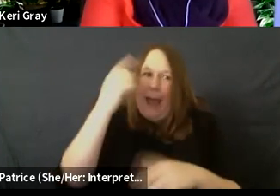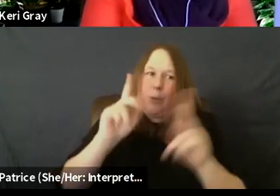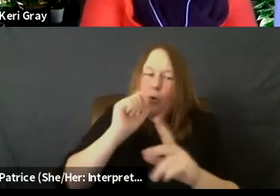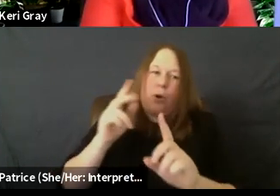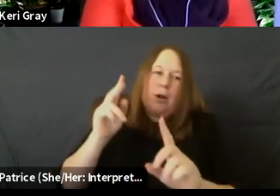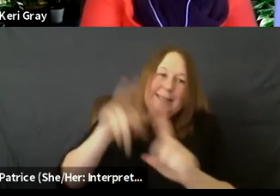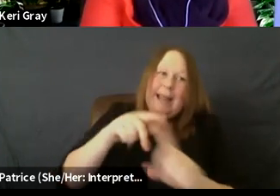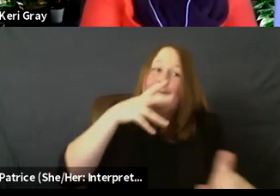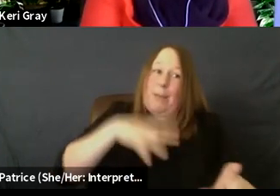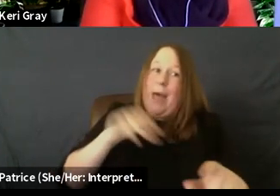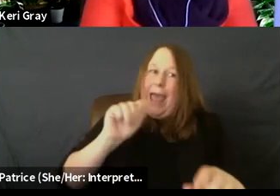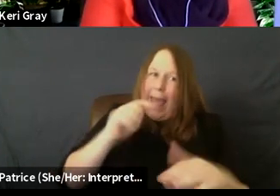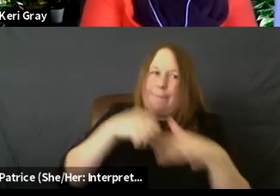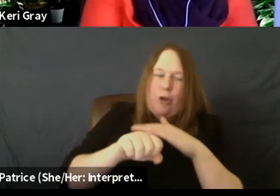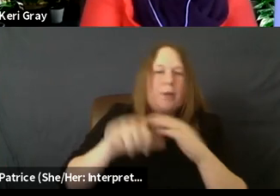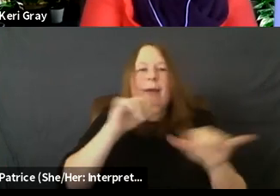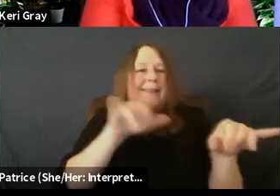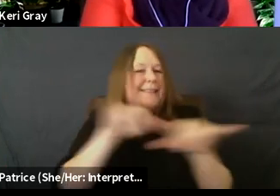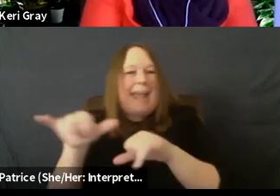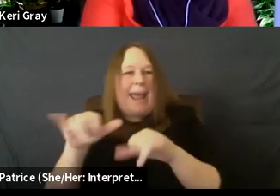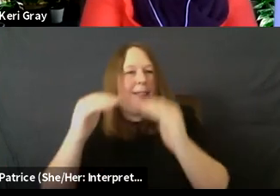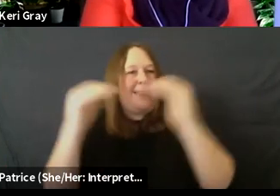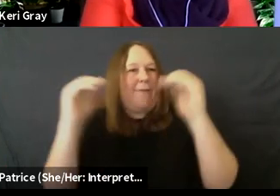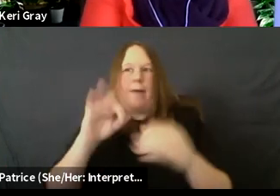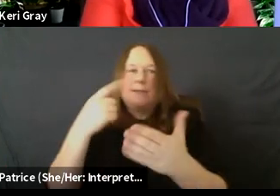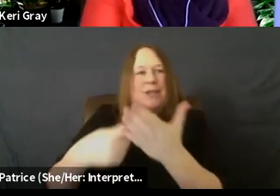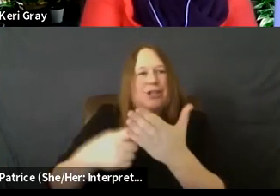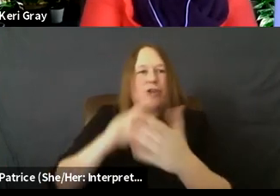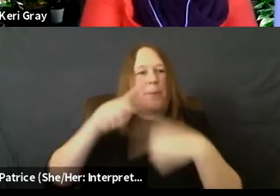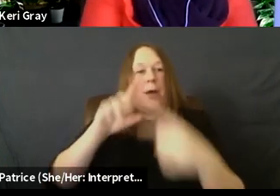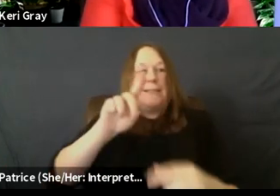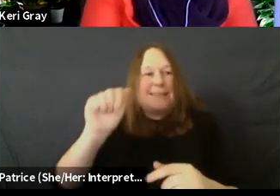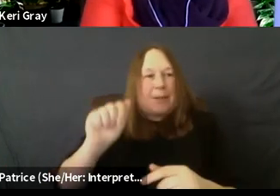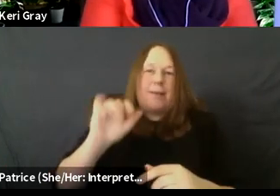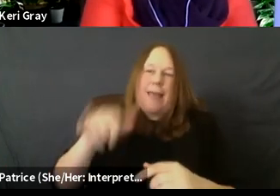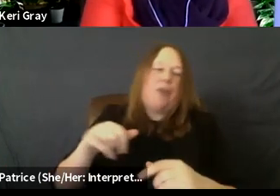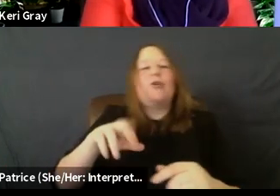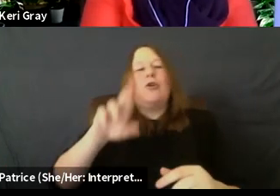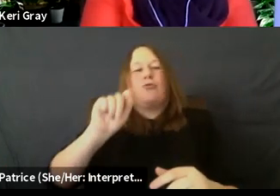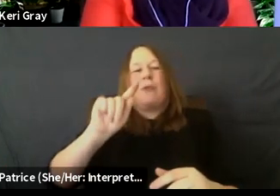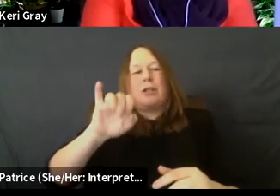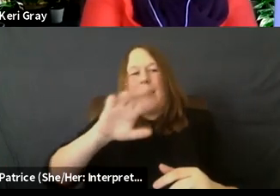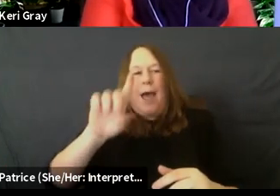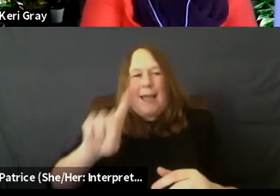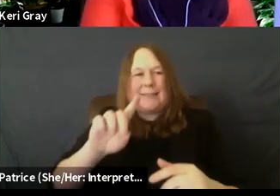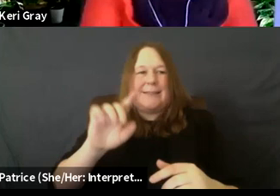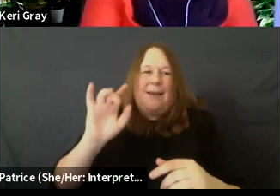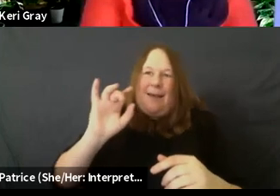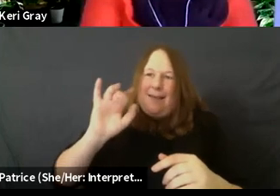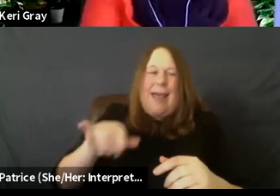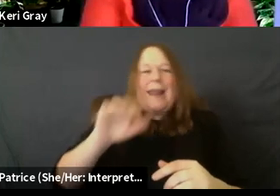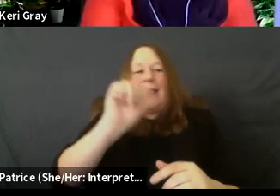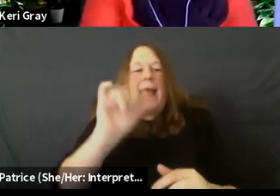female at birth, is not the same level of discussion as that around disabilities that are racialized as white people's disabilities, like